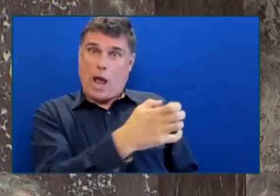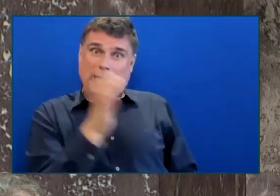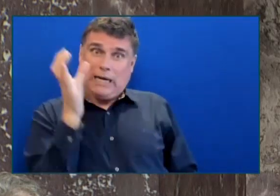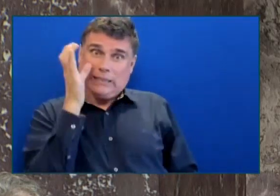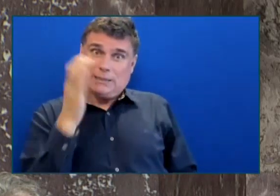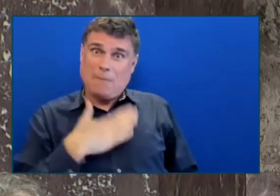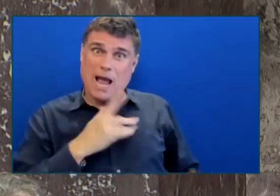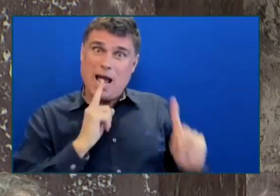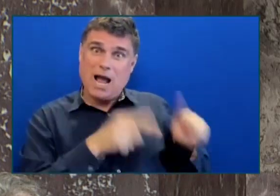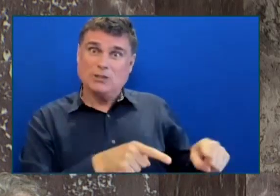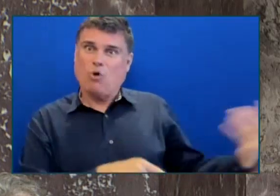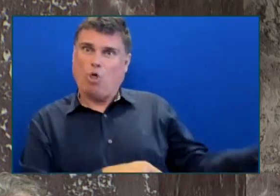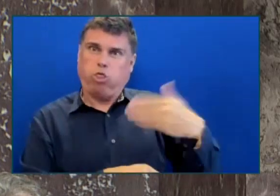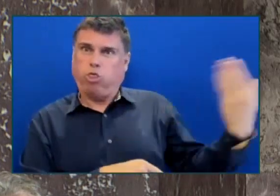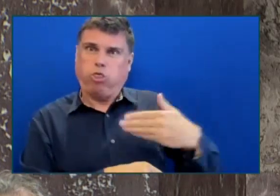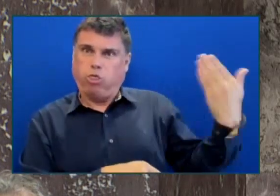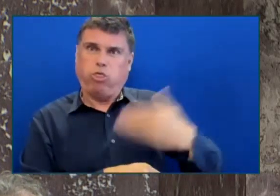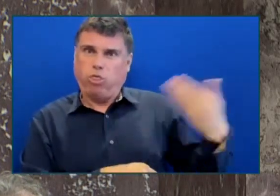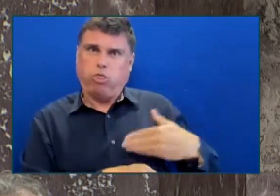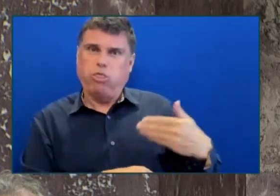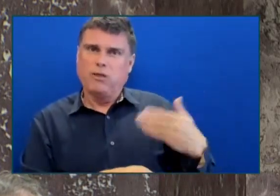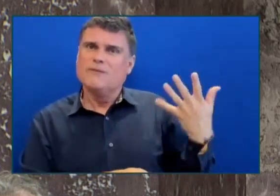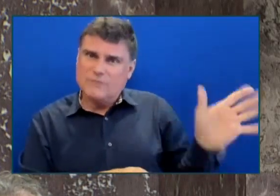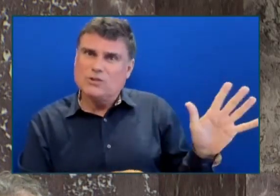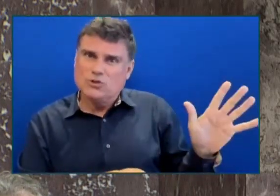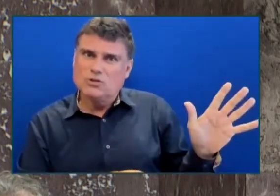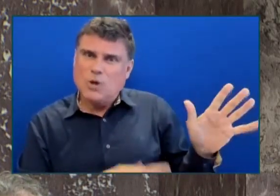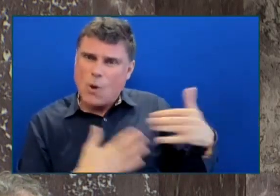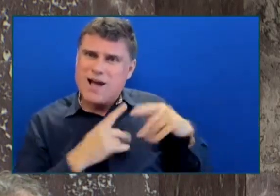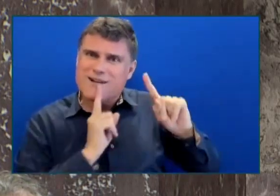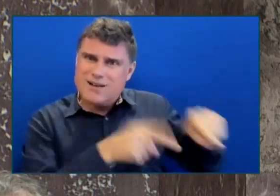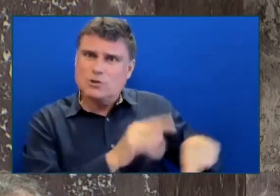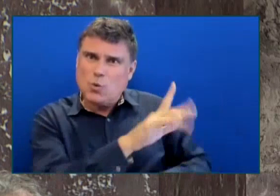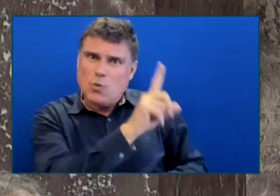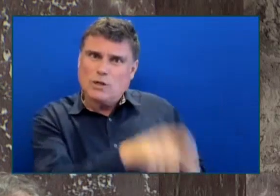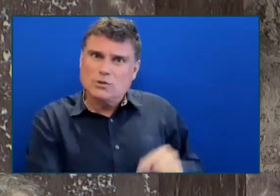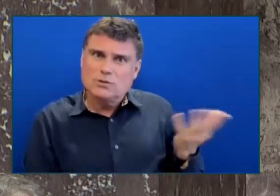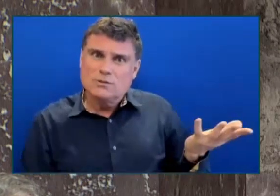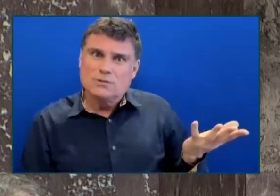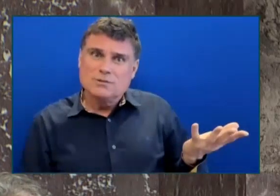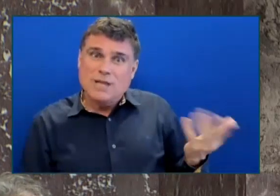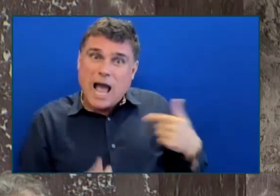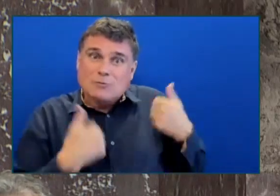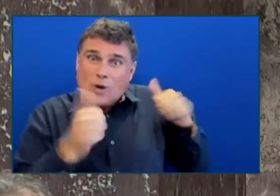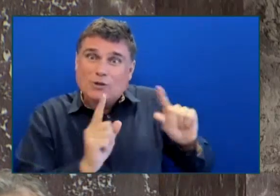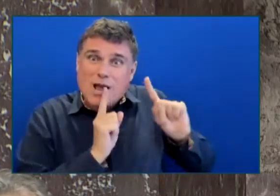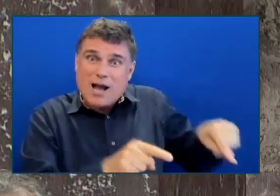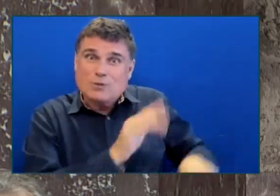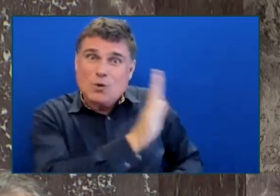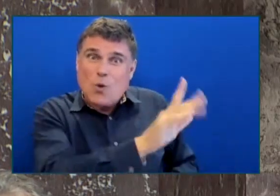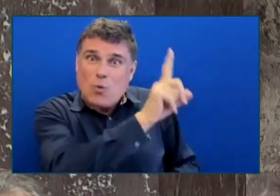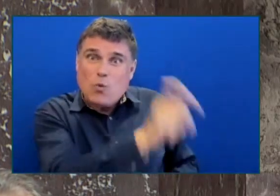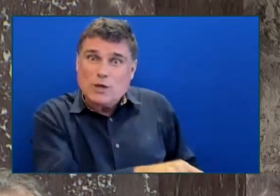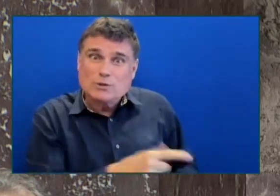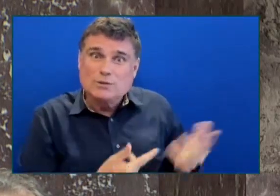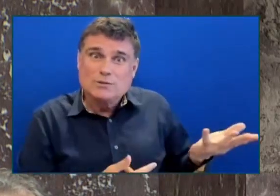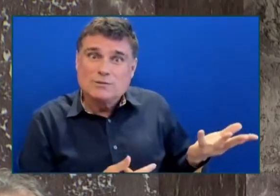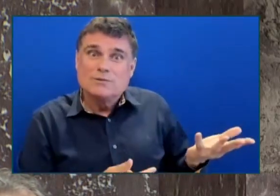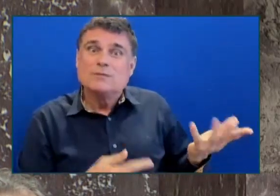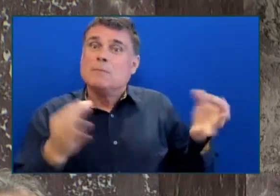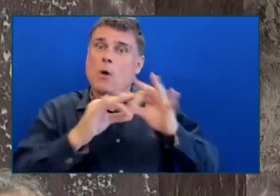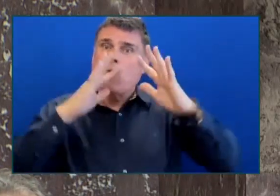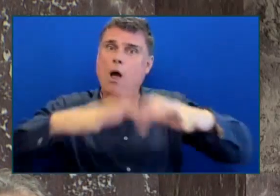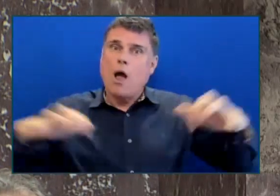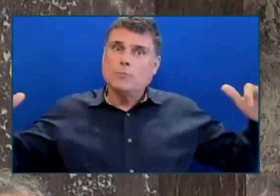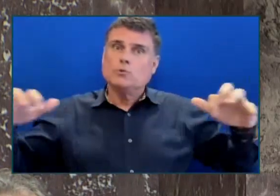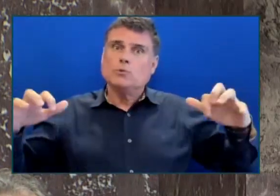Honourable Speaker. This is a serious report, and so it's important for members to have the detail. Money gets funded to BC Housing. They make decisions